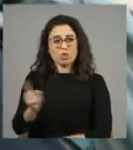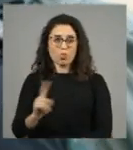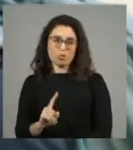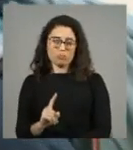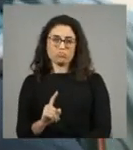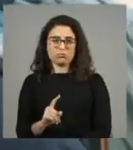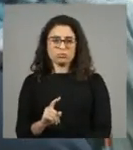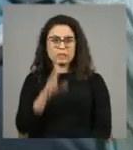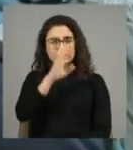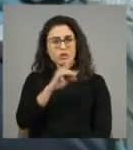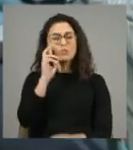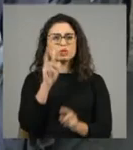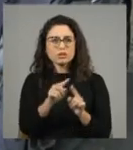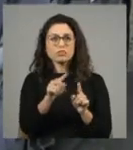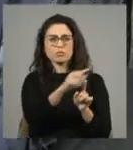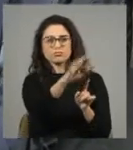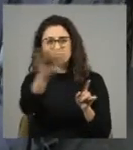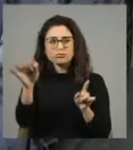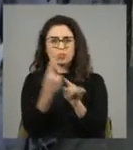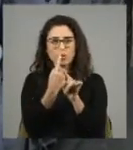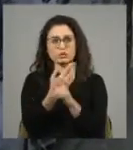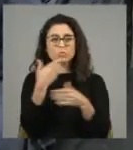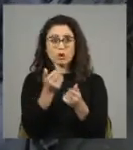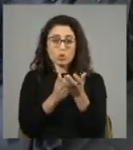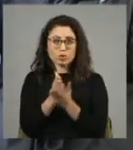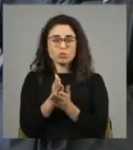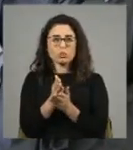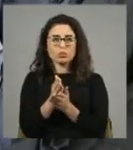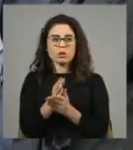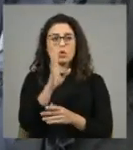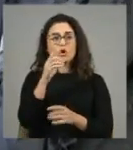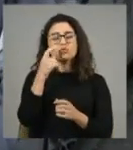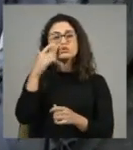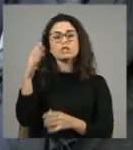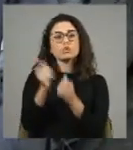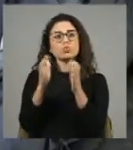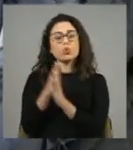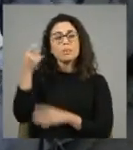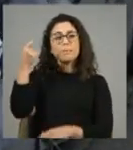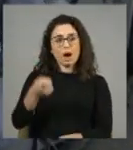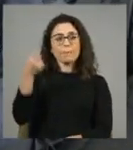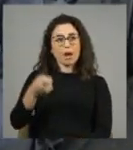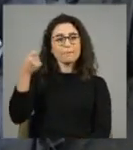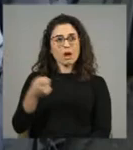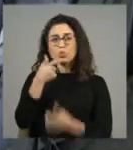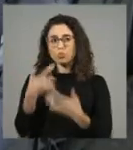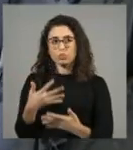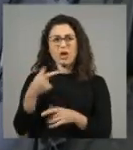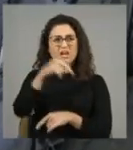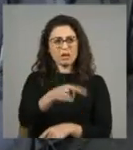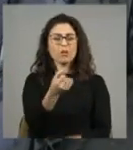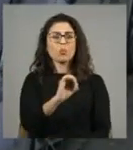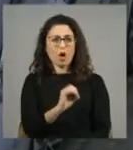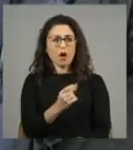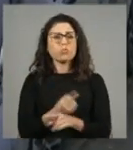the landscape, the culture, then good. Nós quando vamos ao estrangeiro é tudo pago, tudo pago, porque é que aqui há de ser tudo borla. Não, acho que sim,